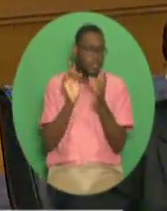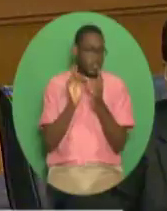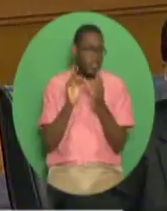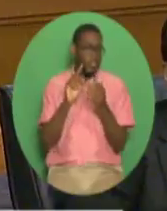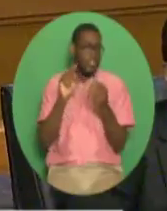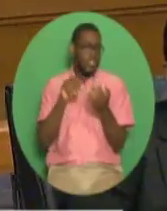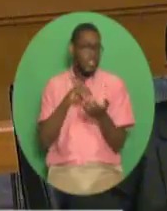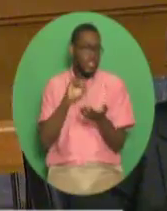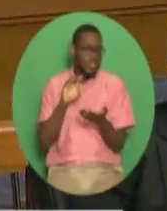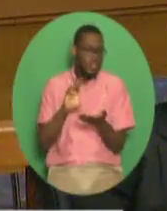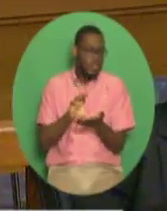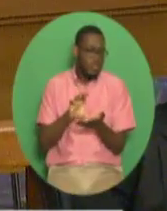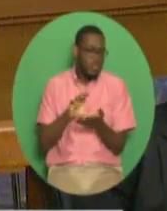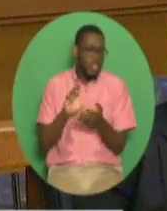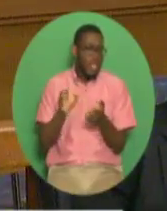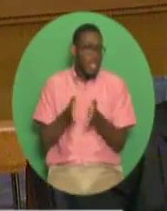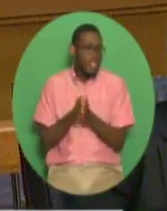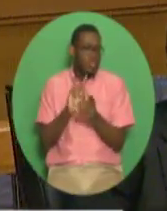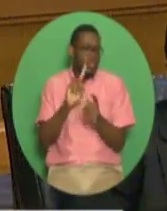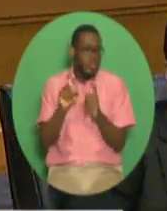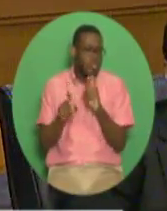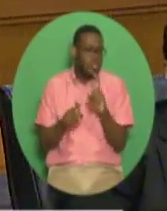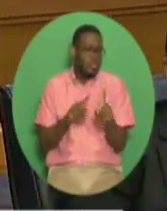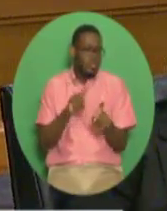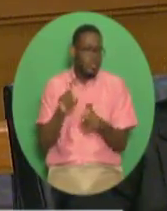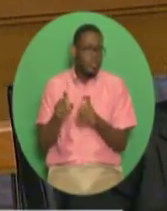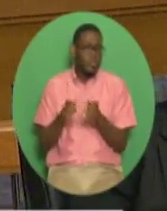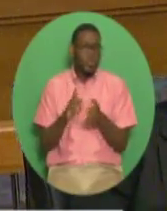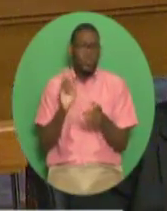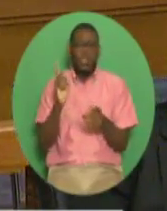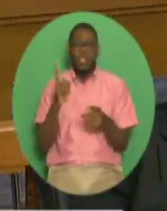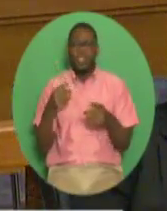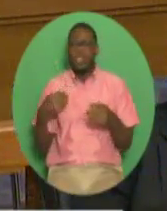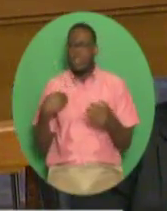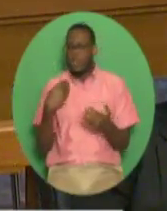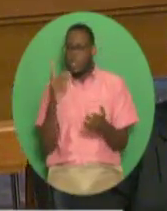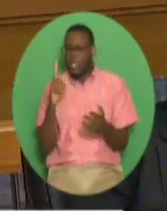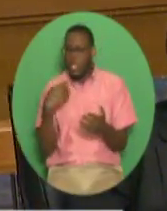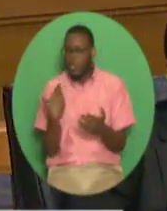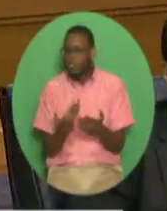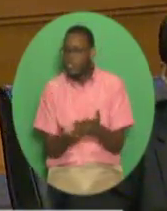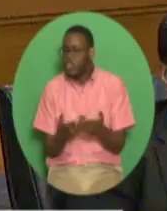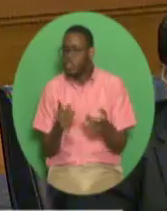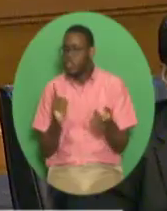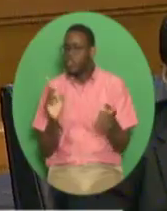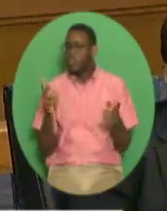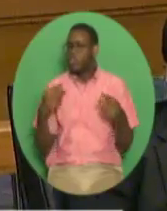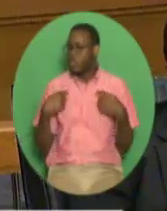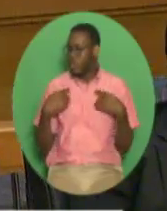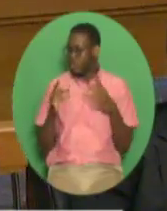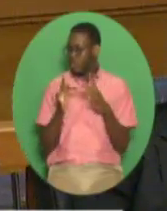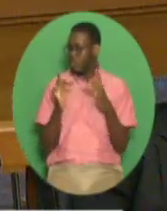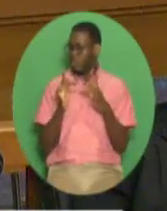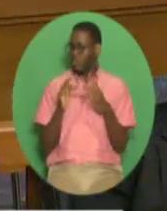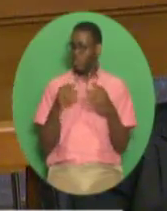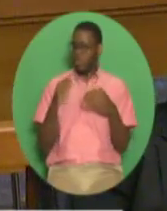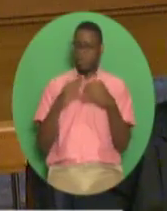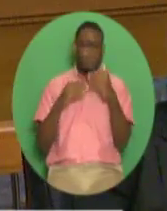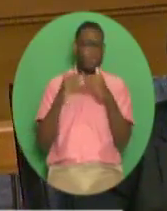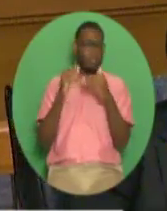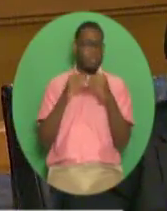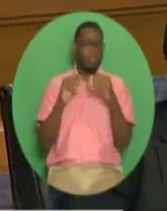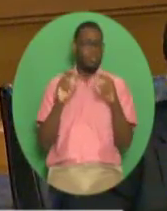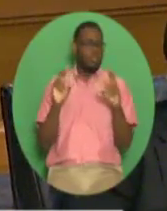that, as to where we are with that. And there's also the issue of the Human Resource Modernization